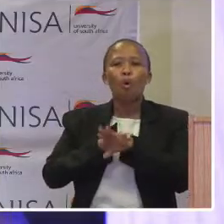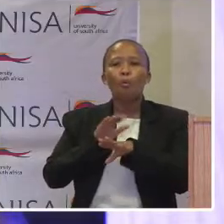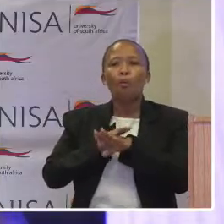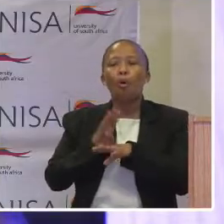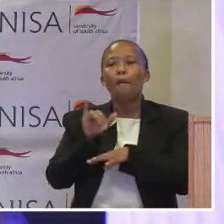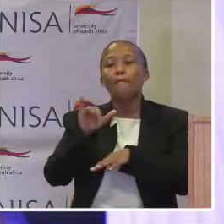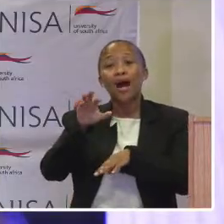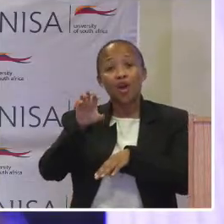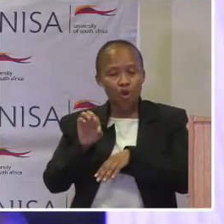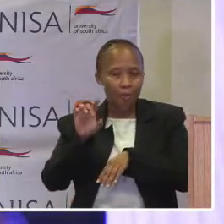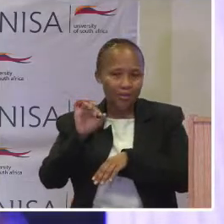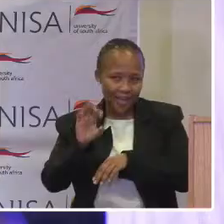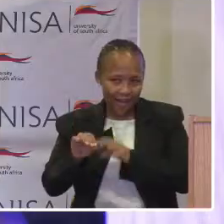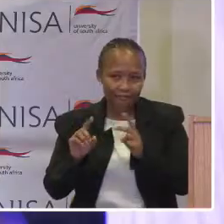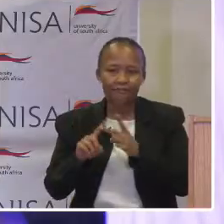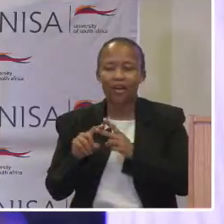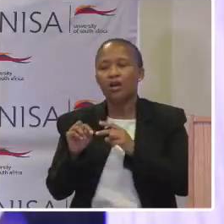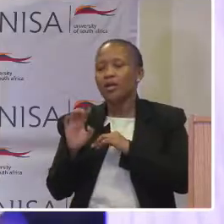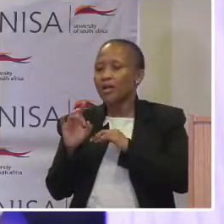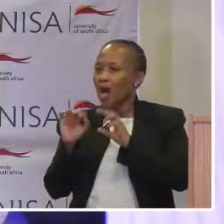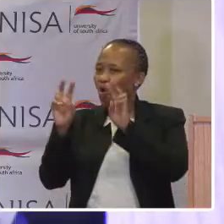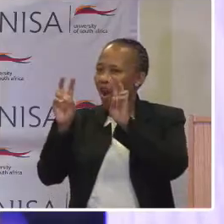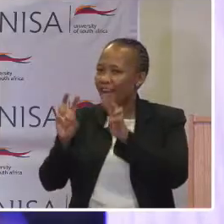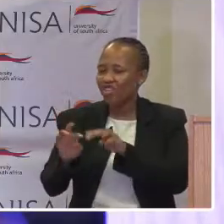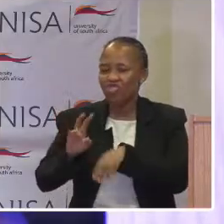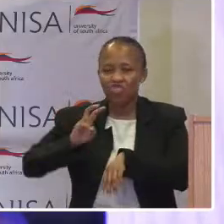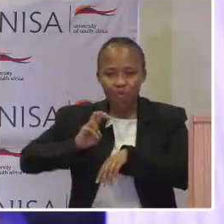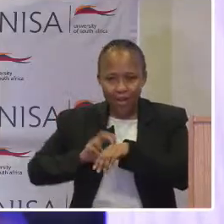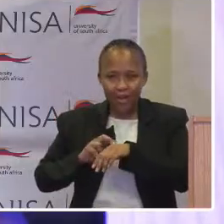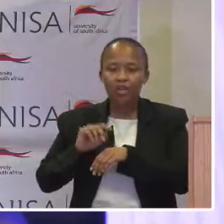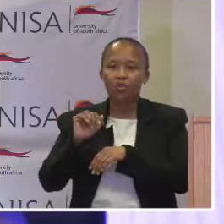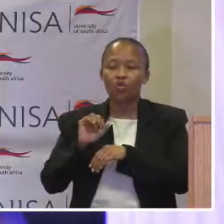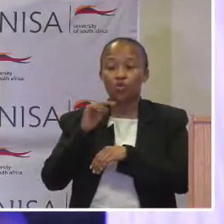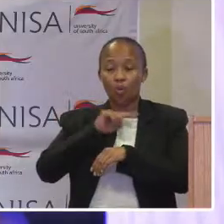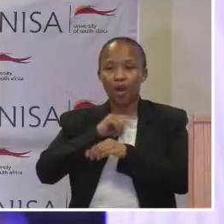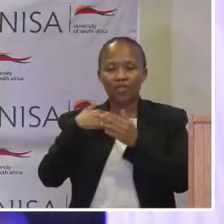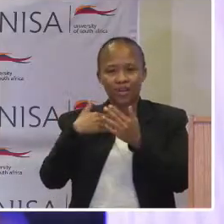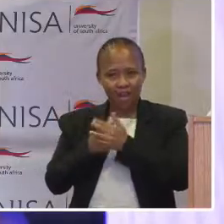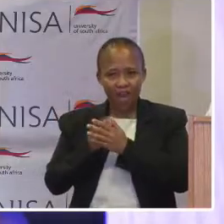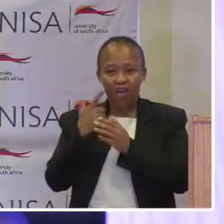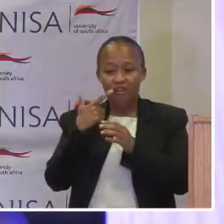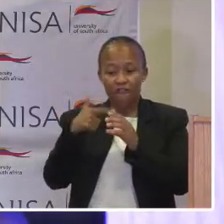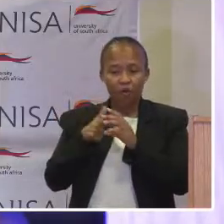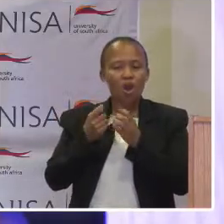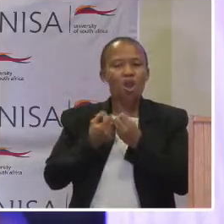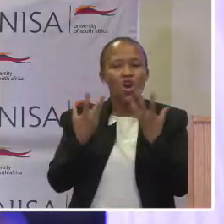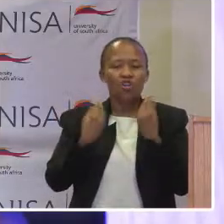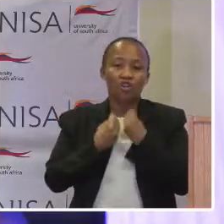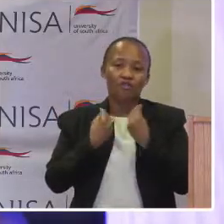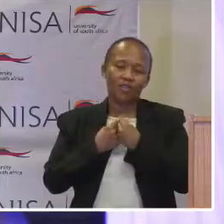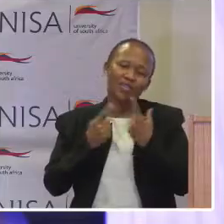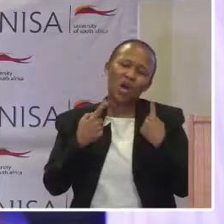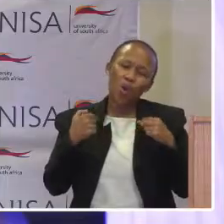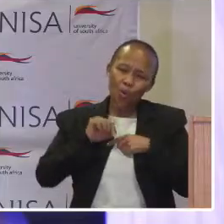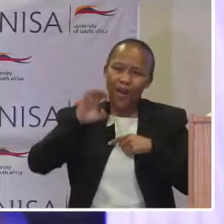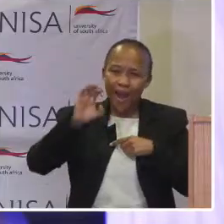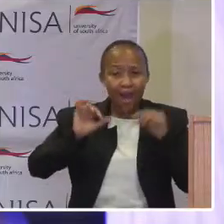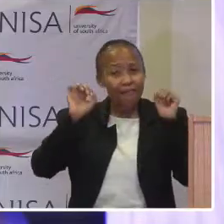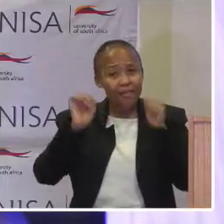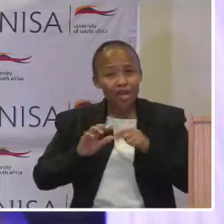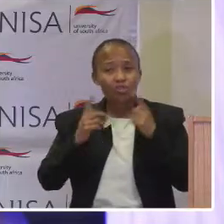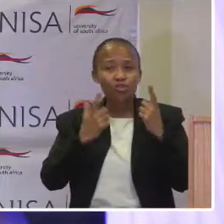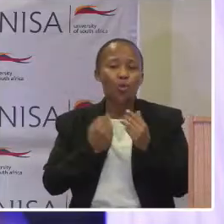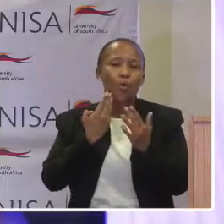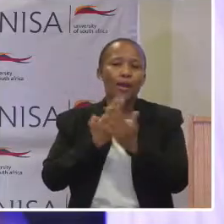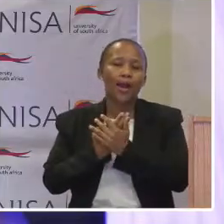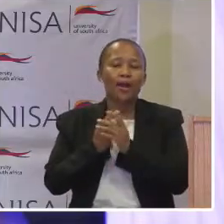sir, energy or fuels to actually fuel a lot of these things. We have this in abundance. We can do this. We're just